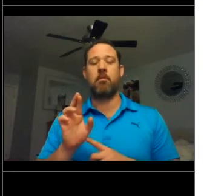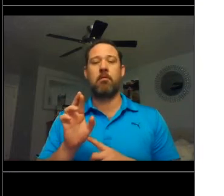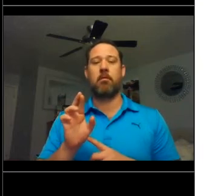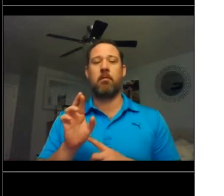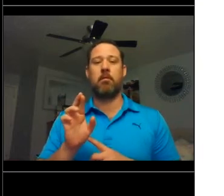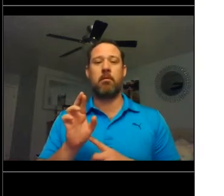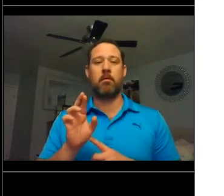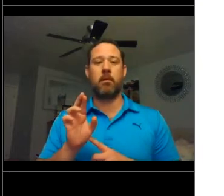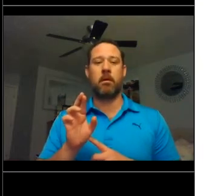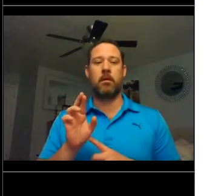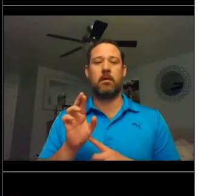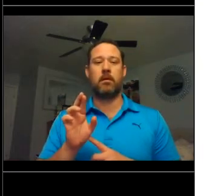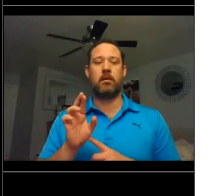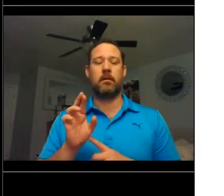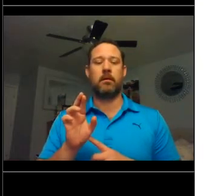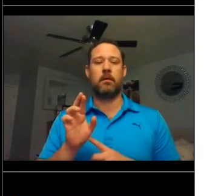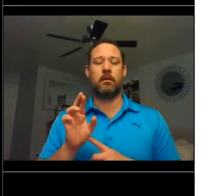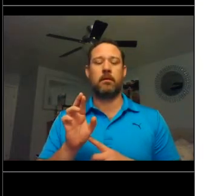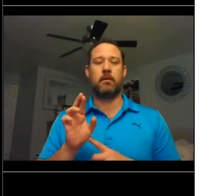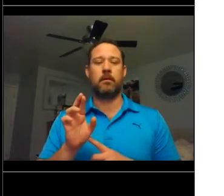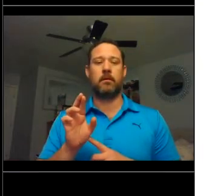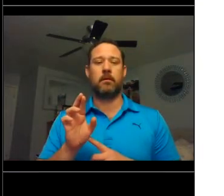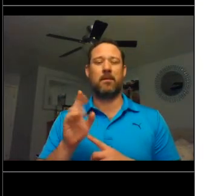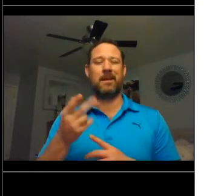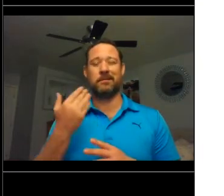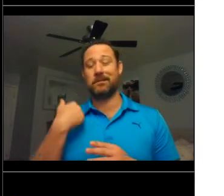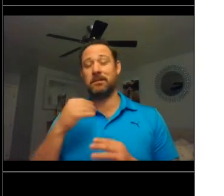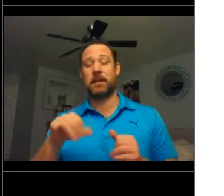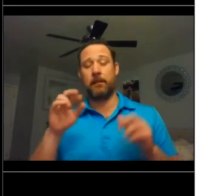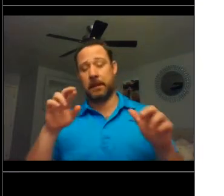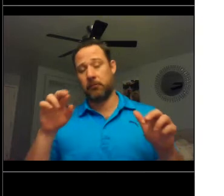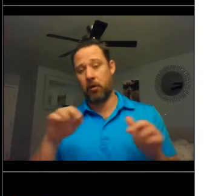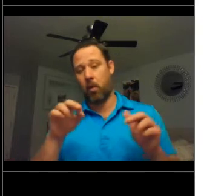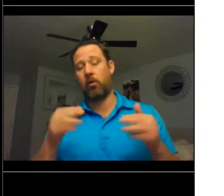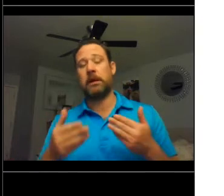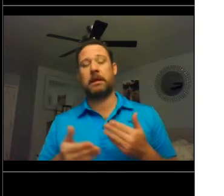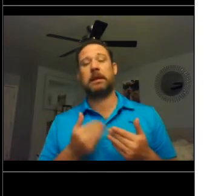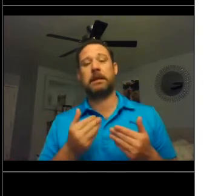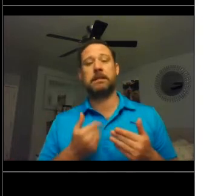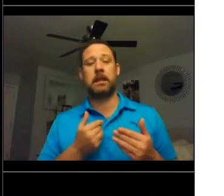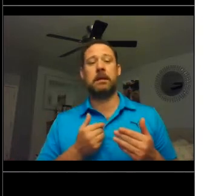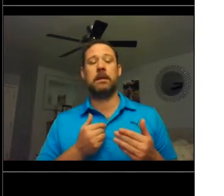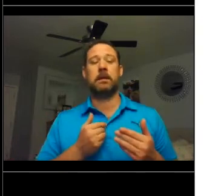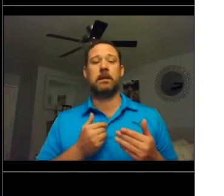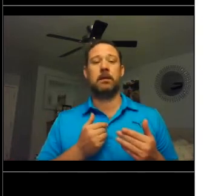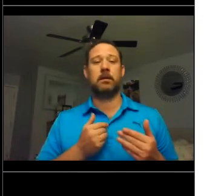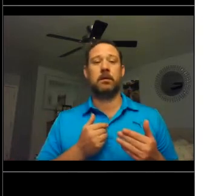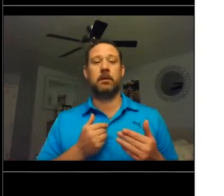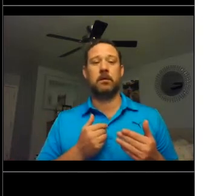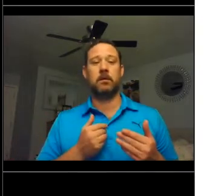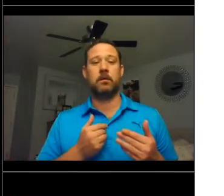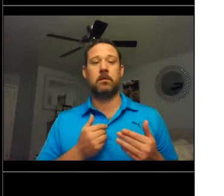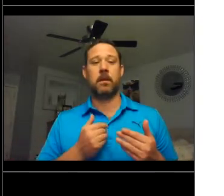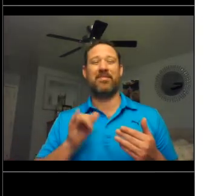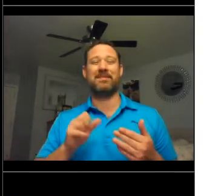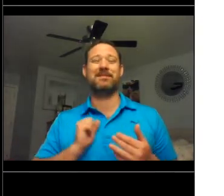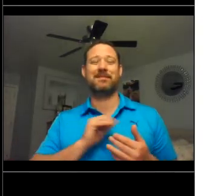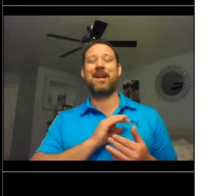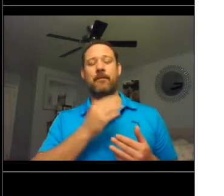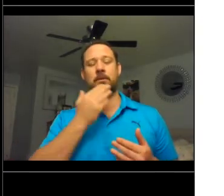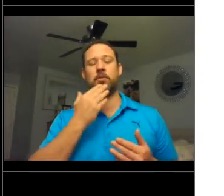platform for hosting the meetings because it can be recorded easily, and our staff is pretty well versed on how